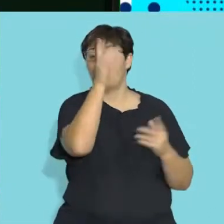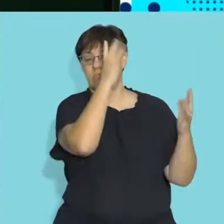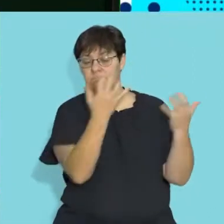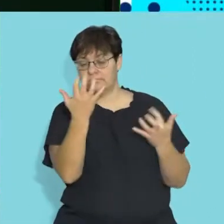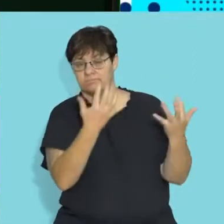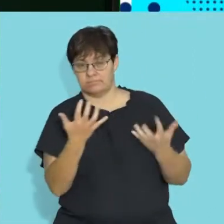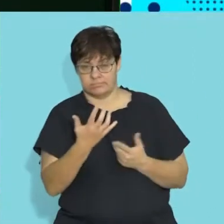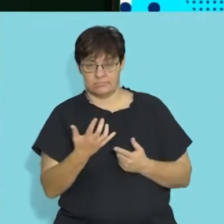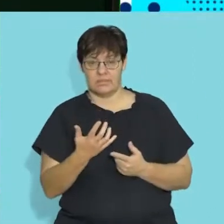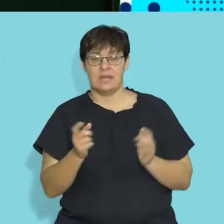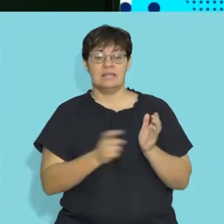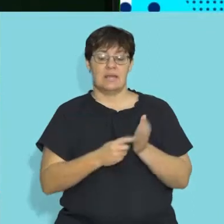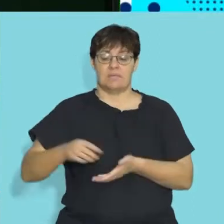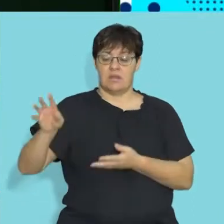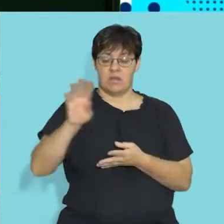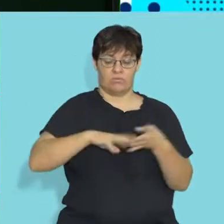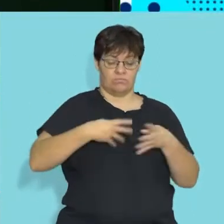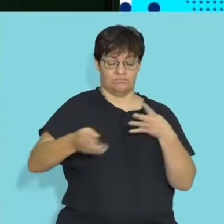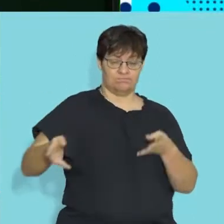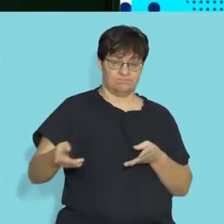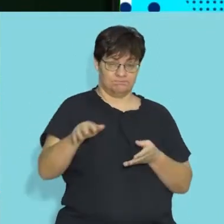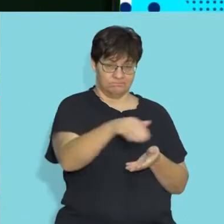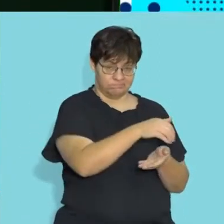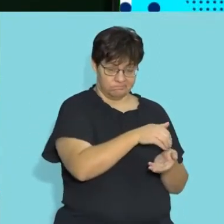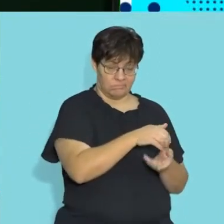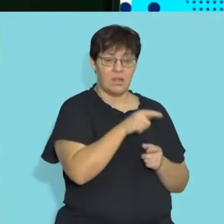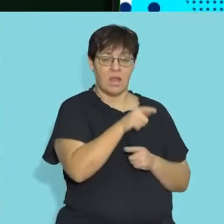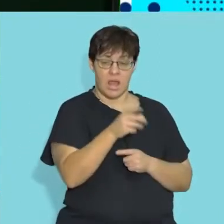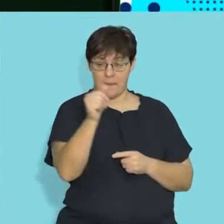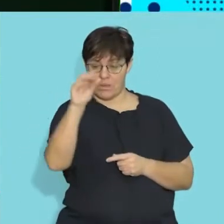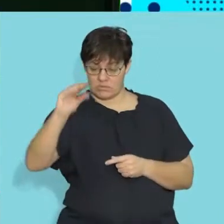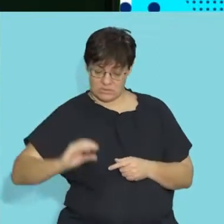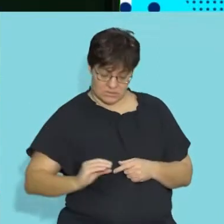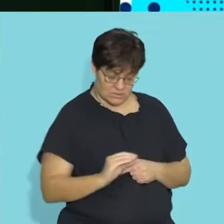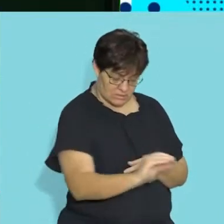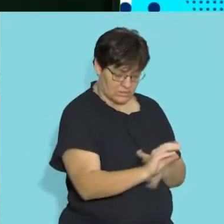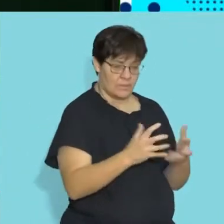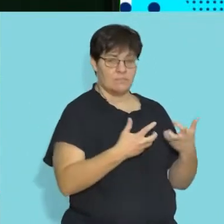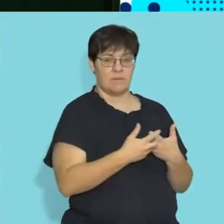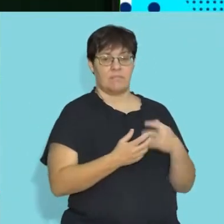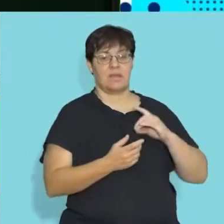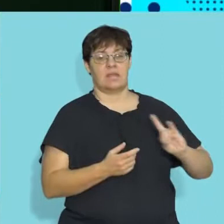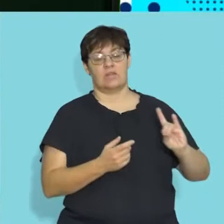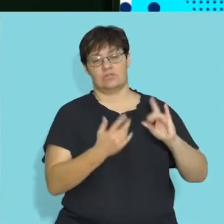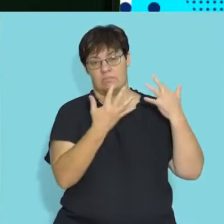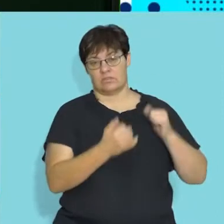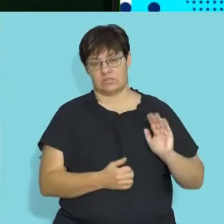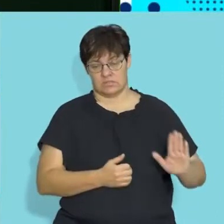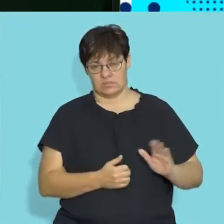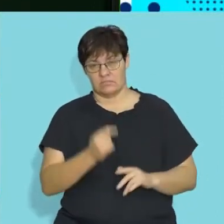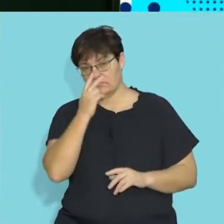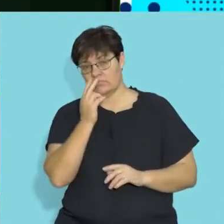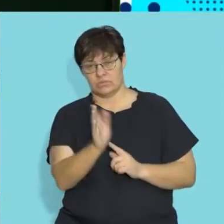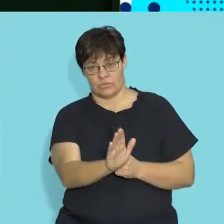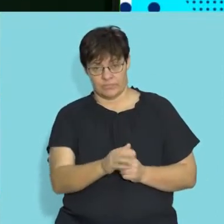you've calculated in your debtors collection schedule, those figures will slot into my cash